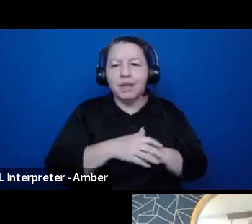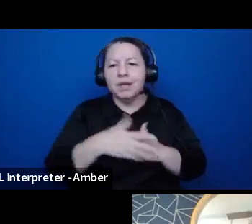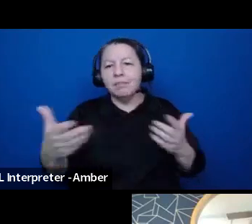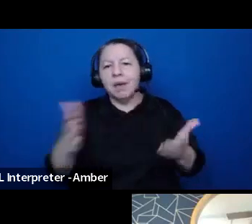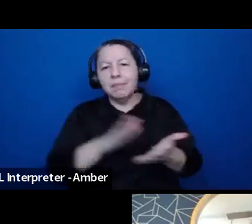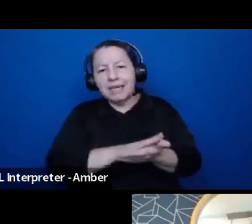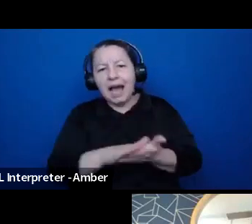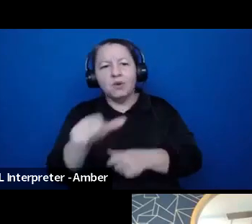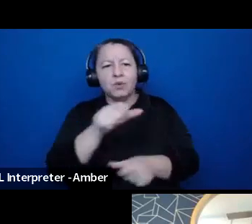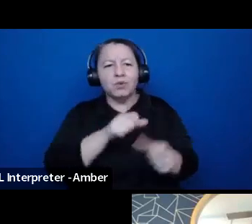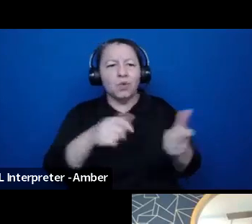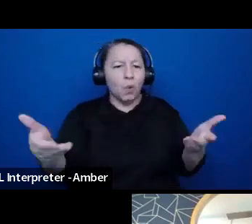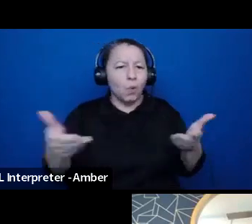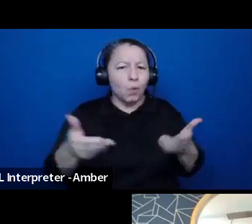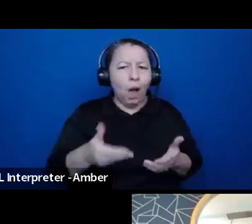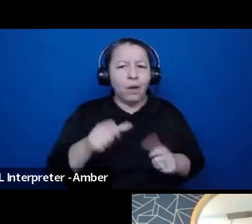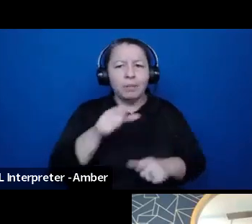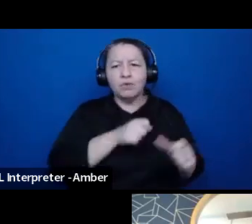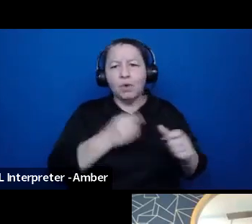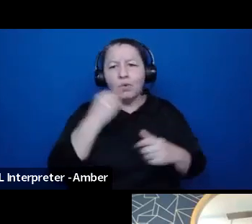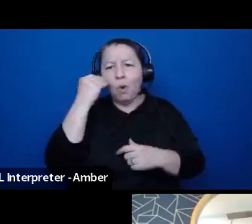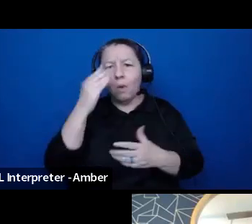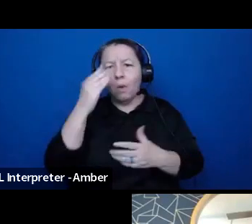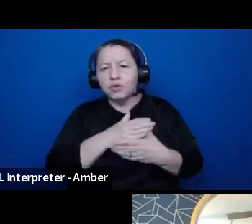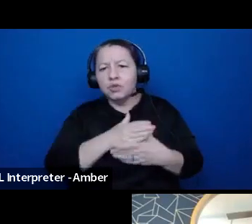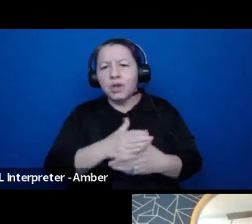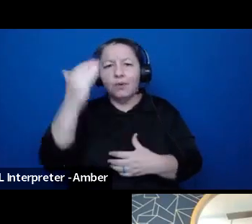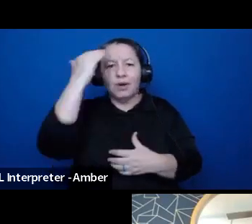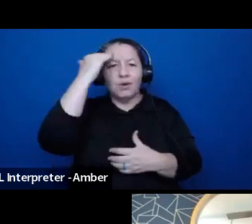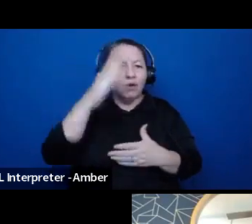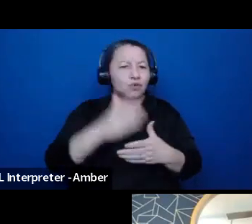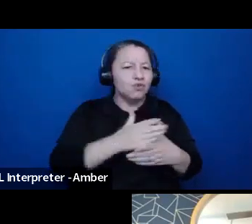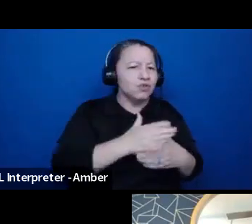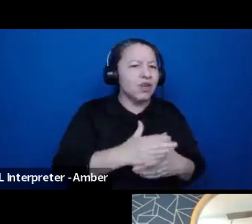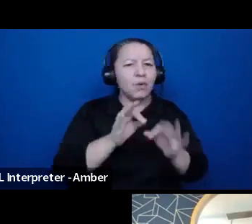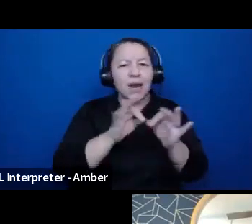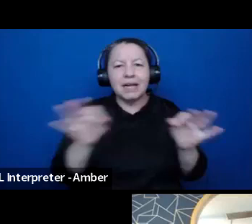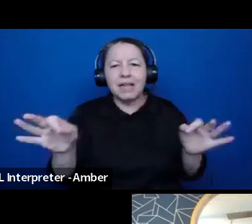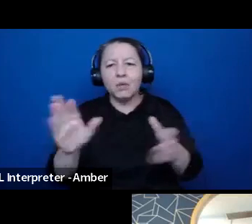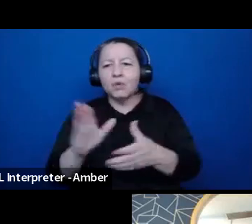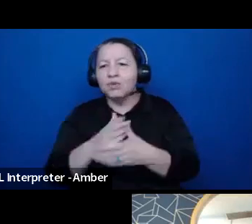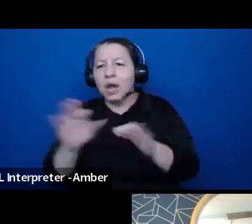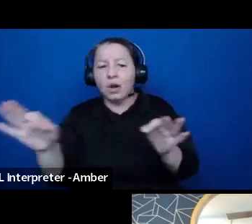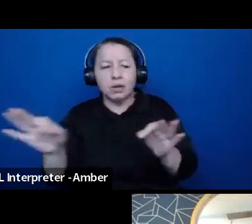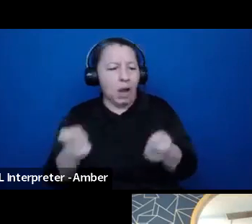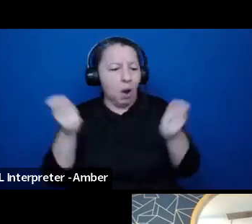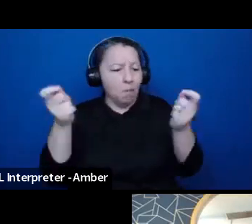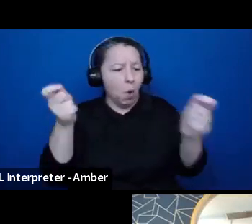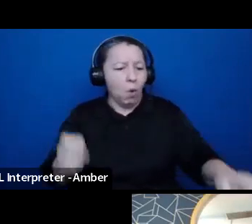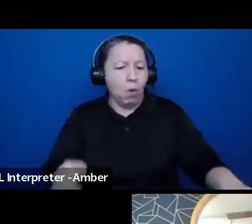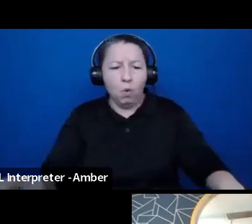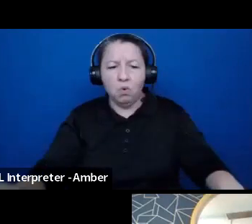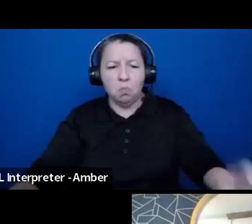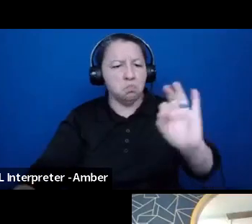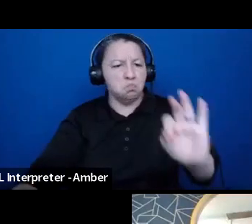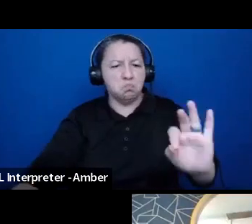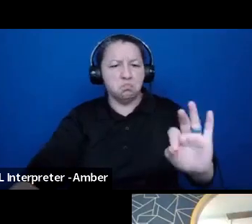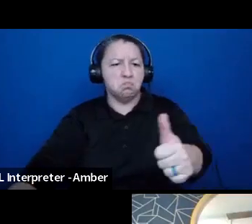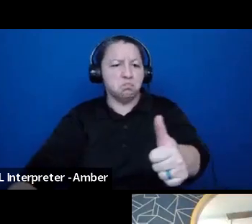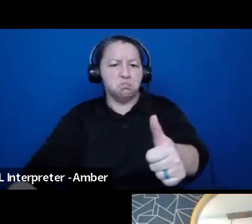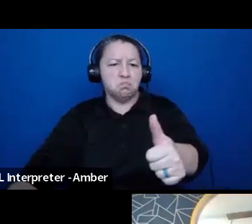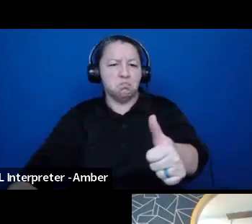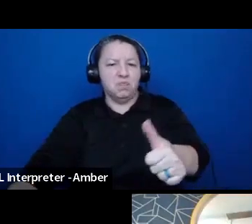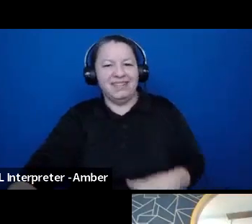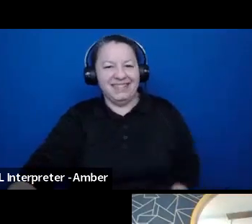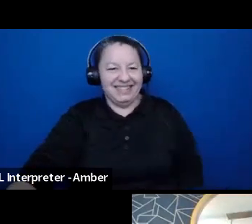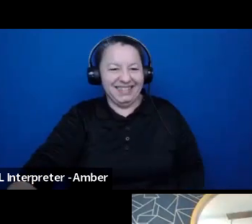sharing language and songs and ceremony. And I hope, Amber, I'm not talking too fast for you, but Wopila, thank